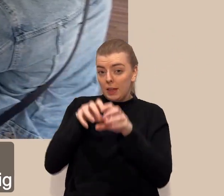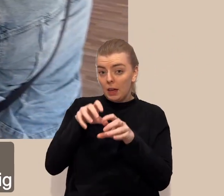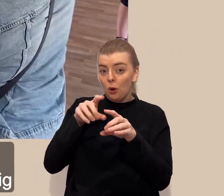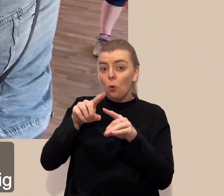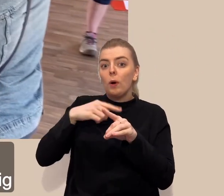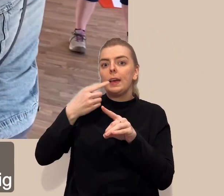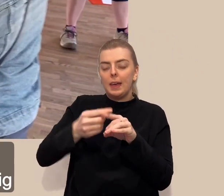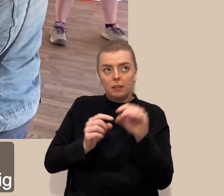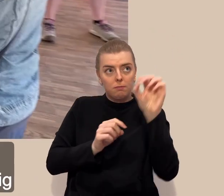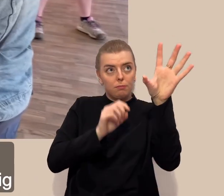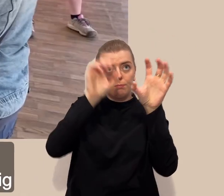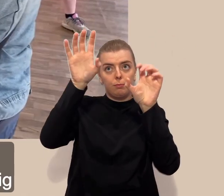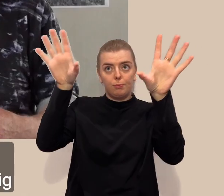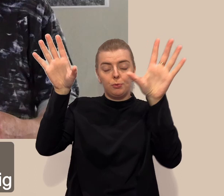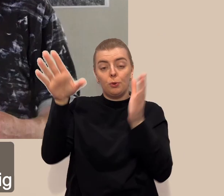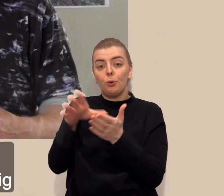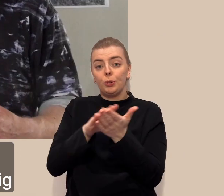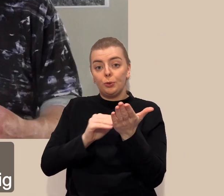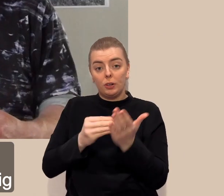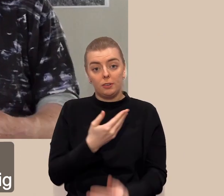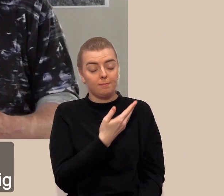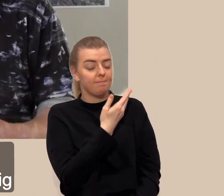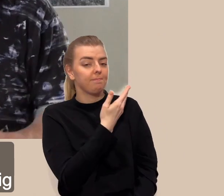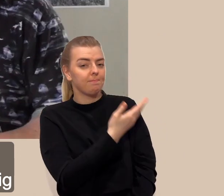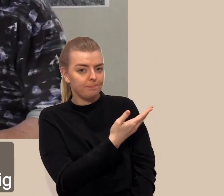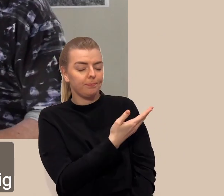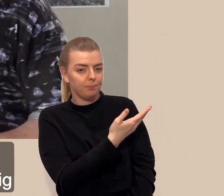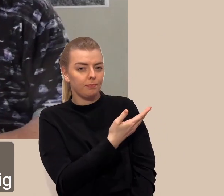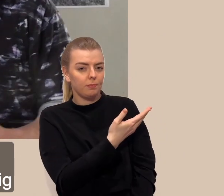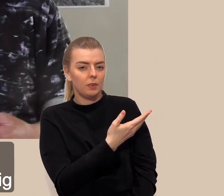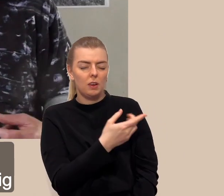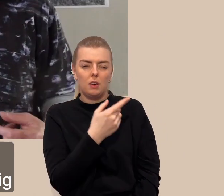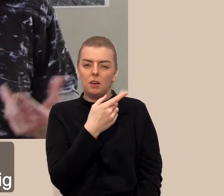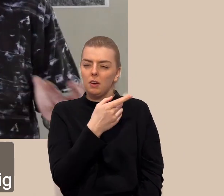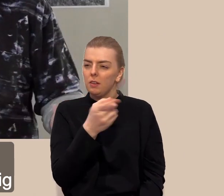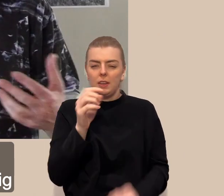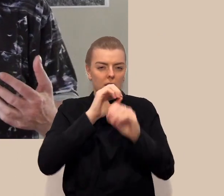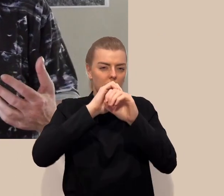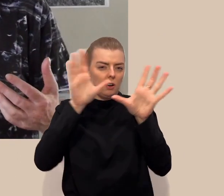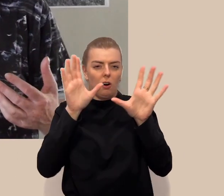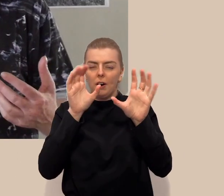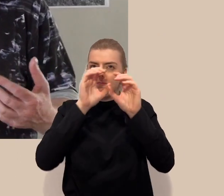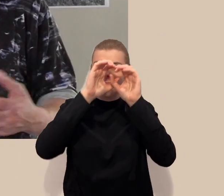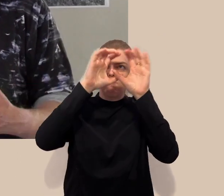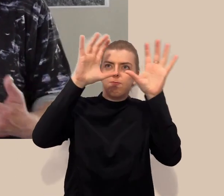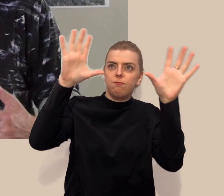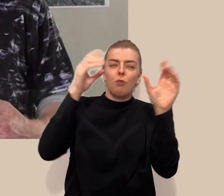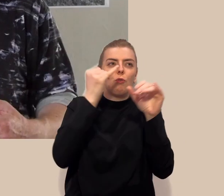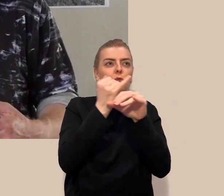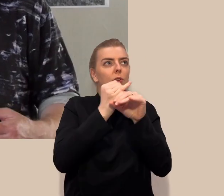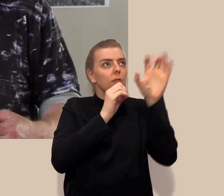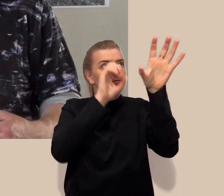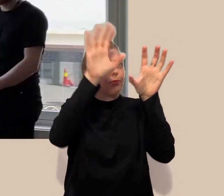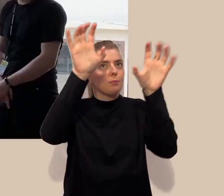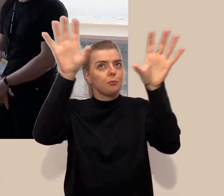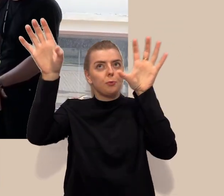to rehang it. And then you can see the results of one of them behind me that had really thought about how the work sit